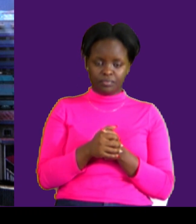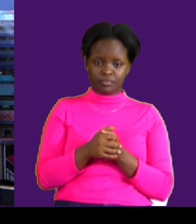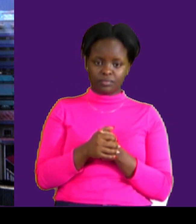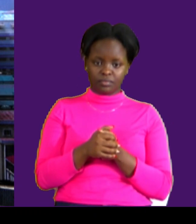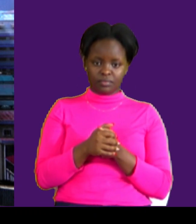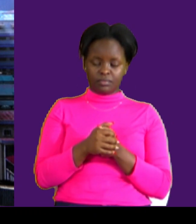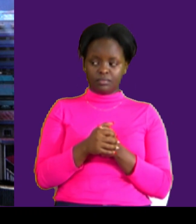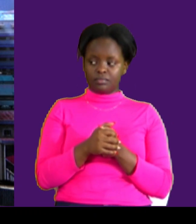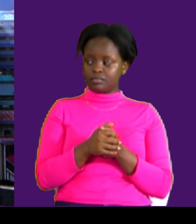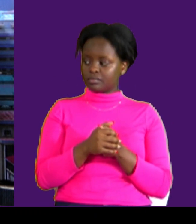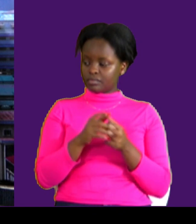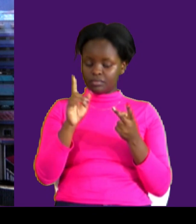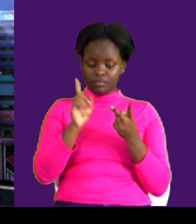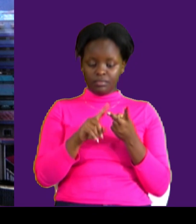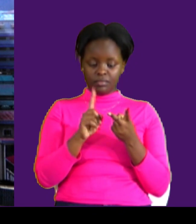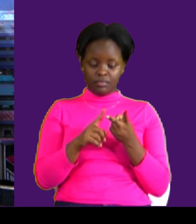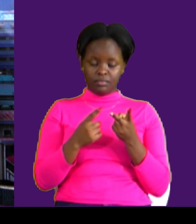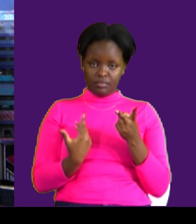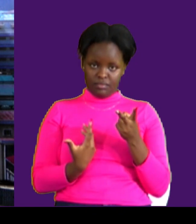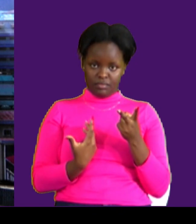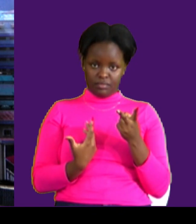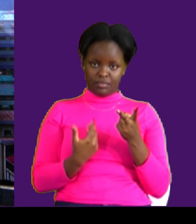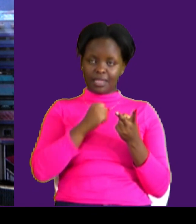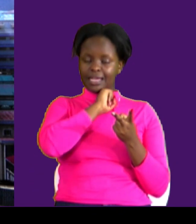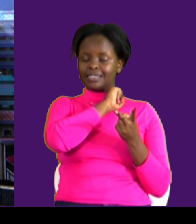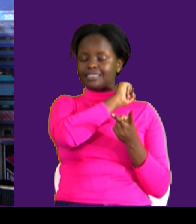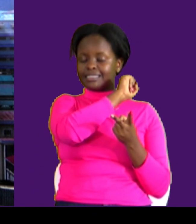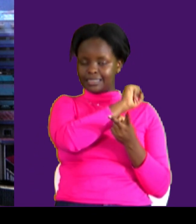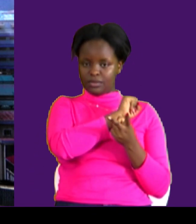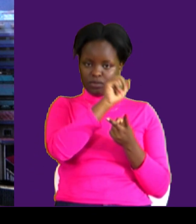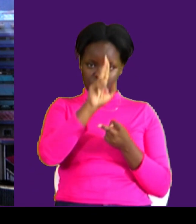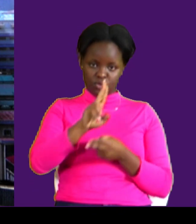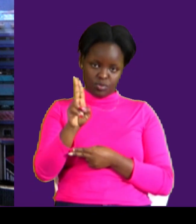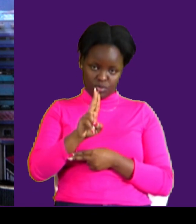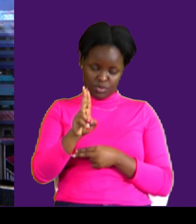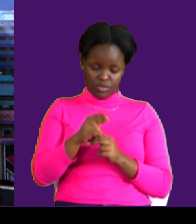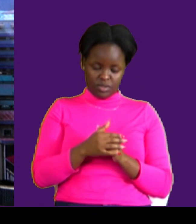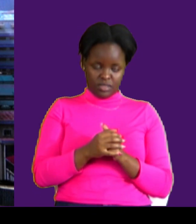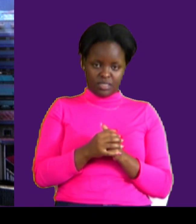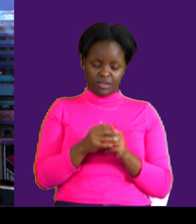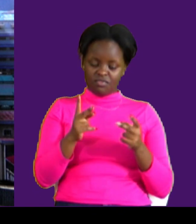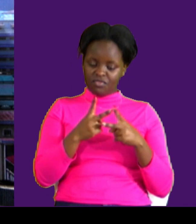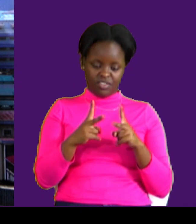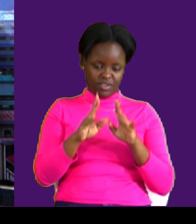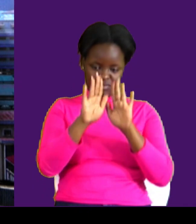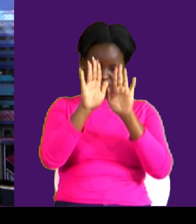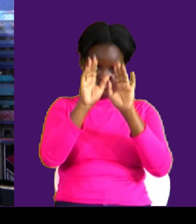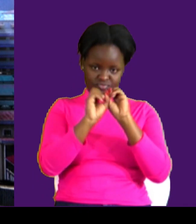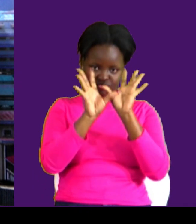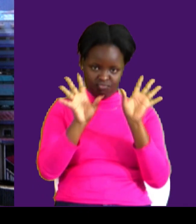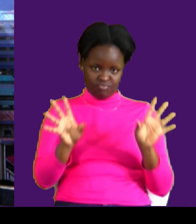person's ability. Yeah. The second thing is that the sound that is used, it should be clear